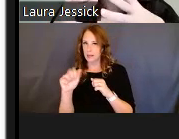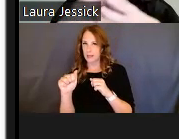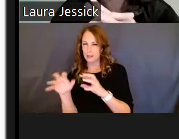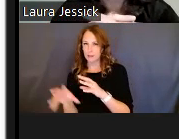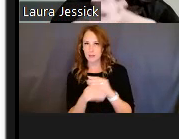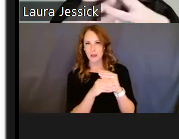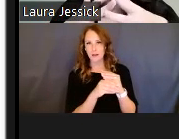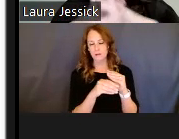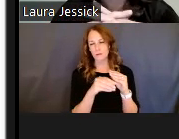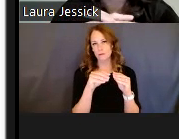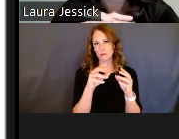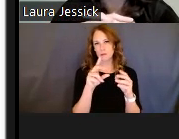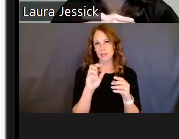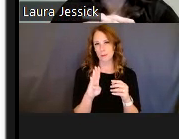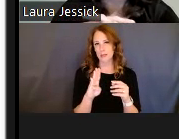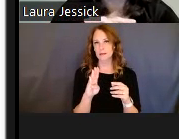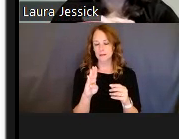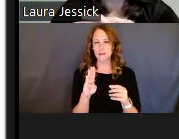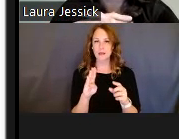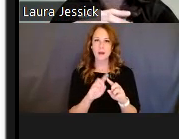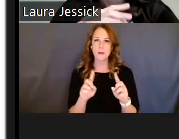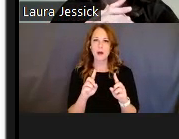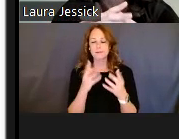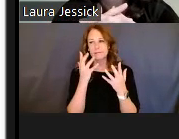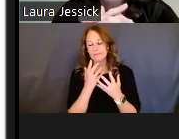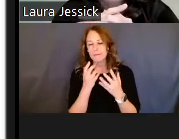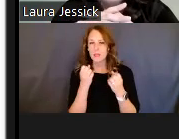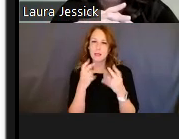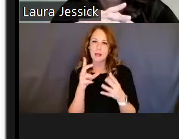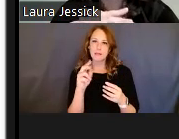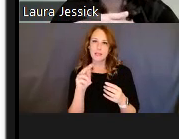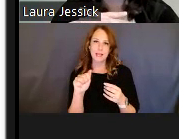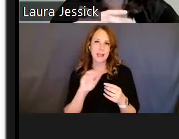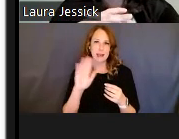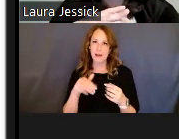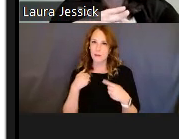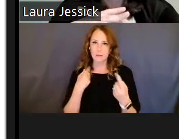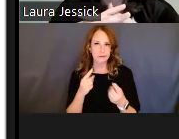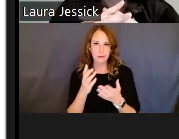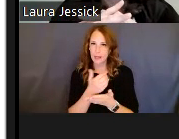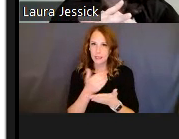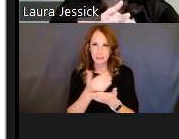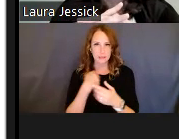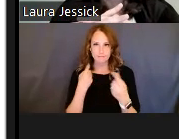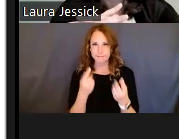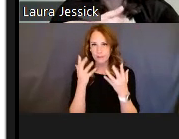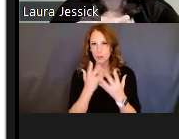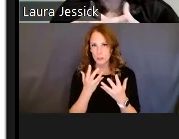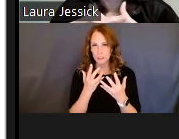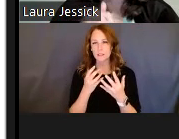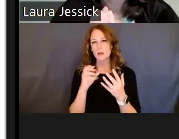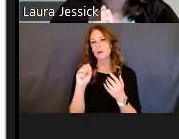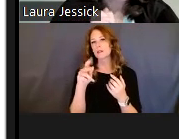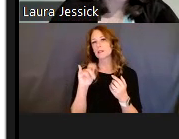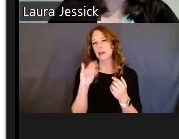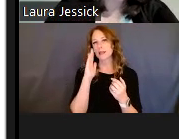database. It's unfortunate, but it's been discovered that a lot of that DNA has never been collected. So SAKI can also support the collection